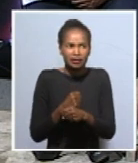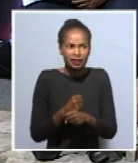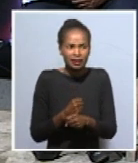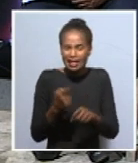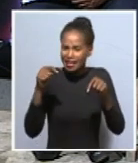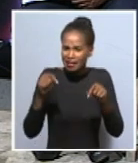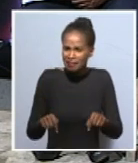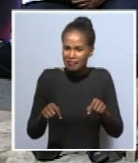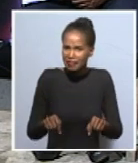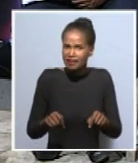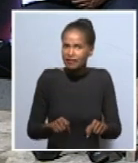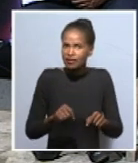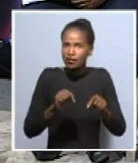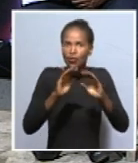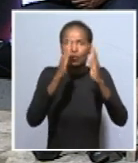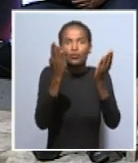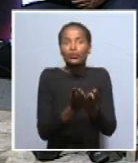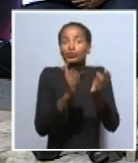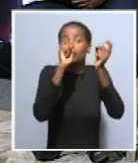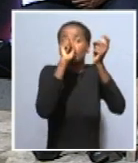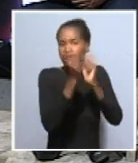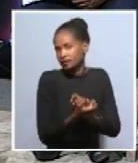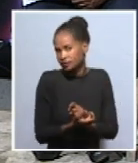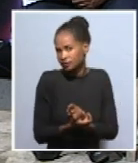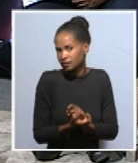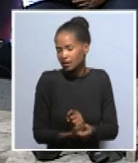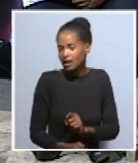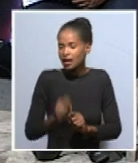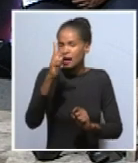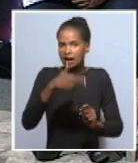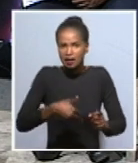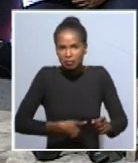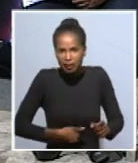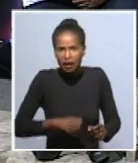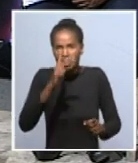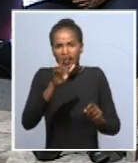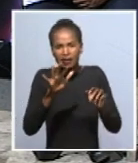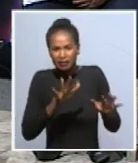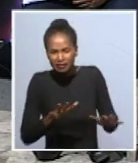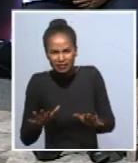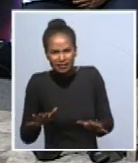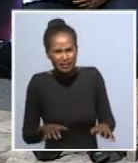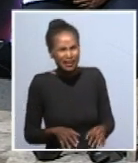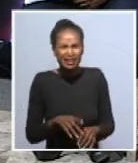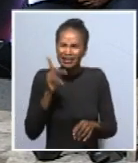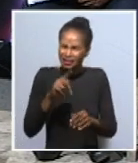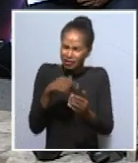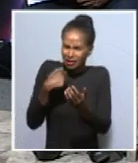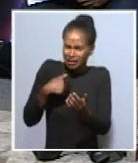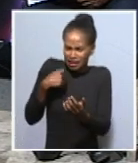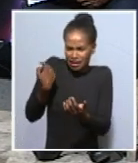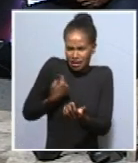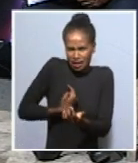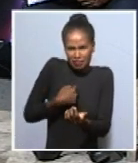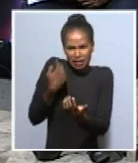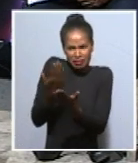now in another situation whereby people are in dire need of something, is there any mechanism to speed